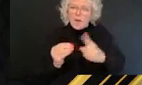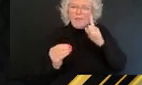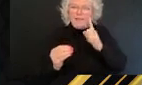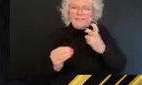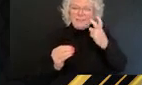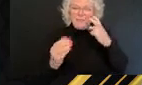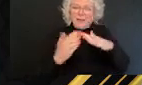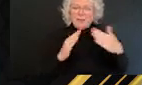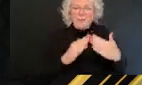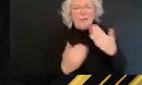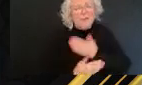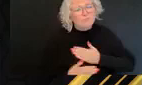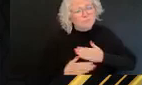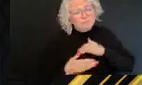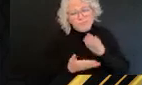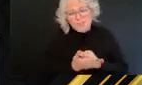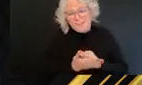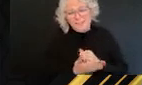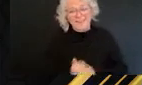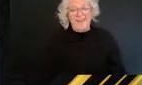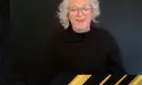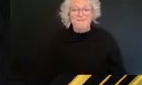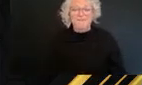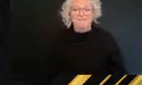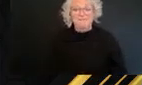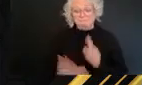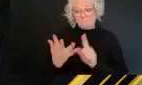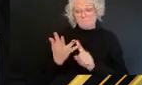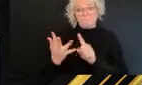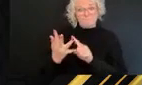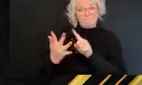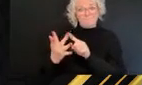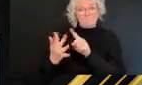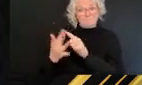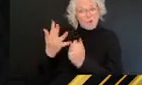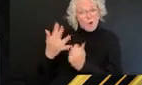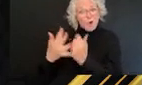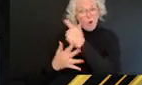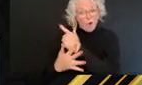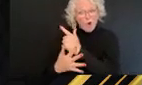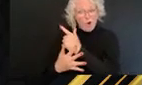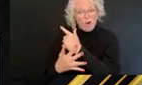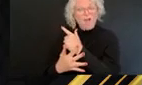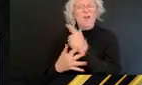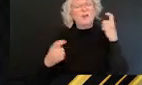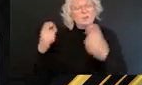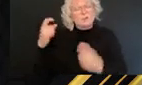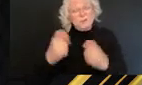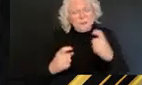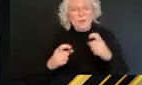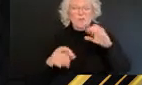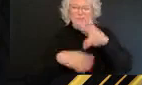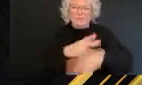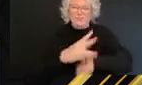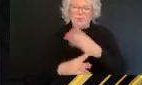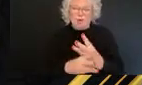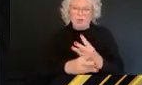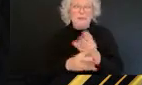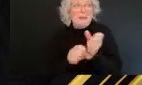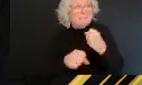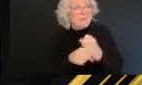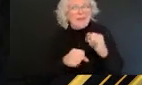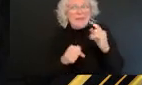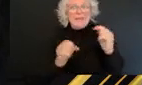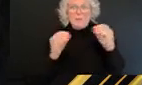truly appreciate that. Each of you contribute to the greater whole, making the world a more